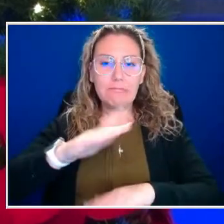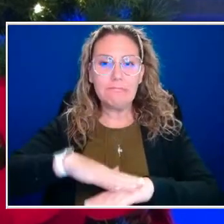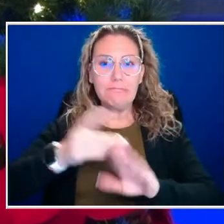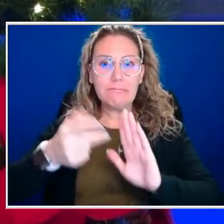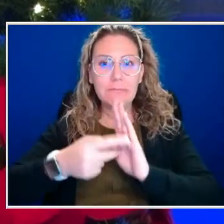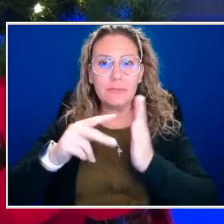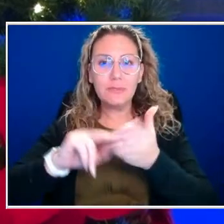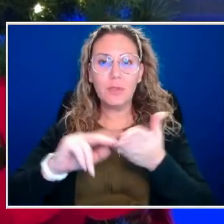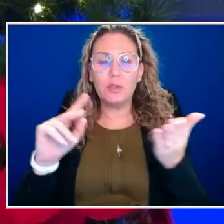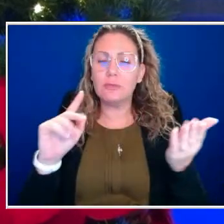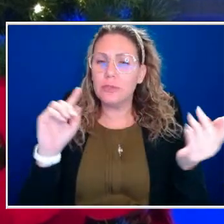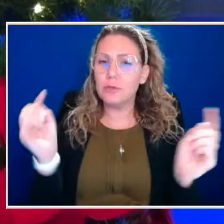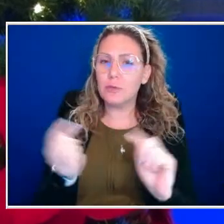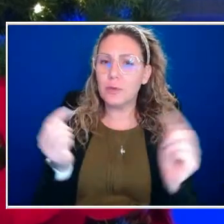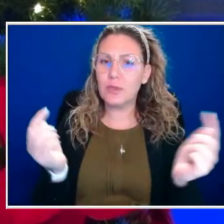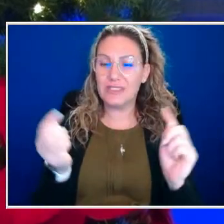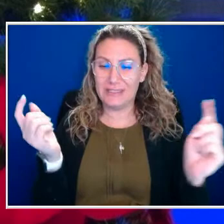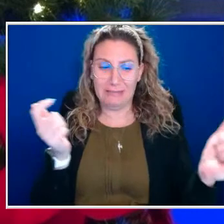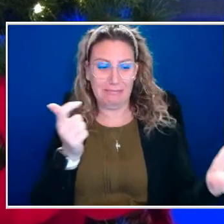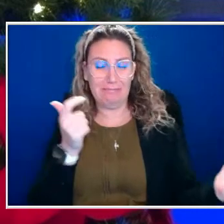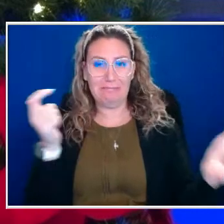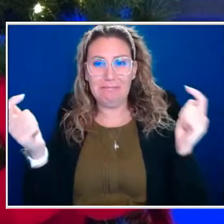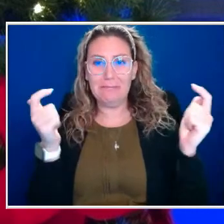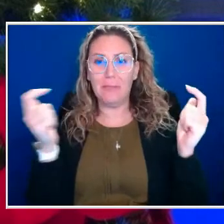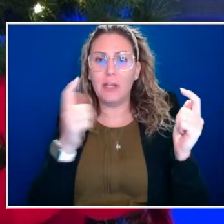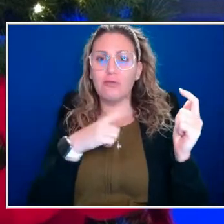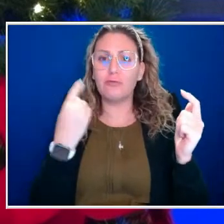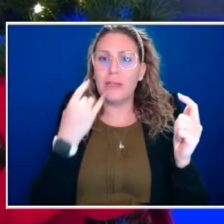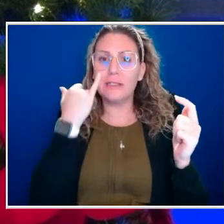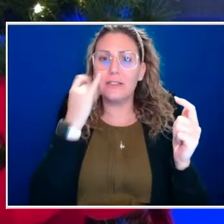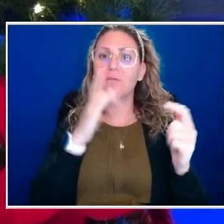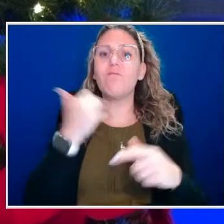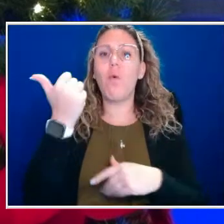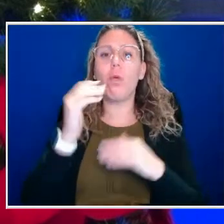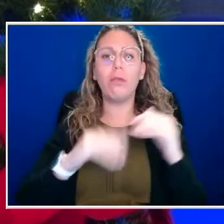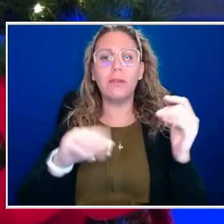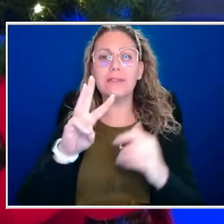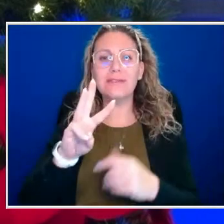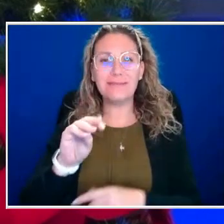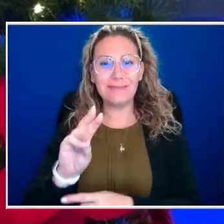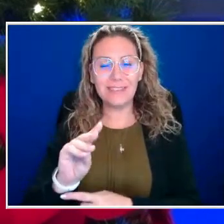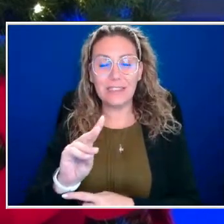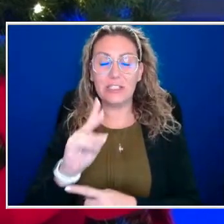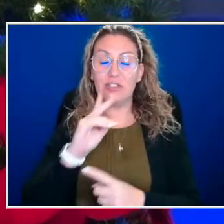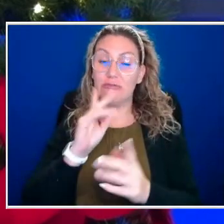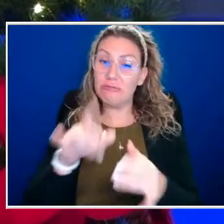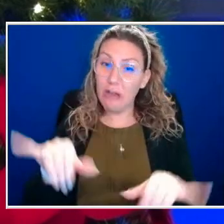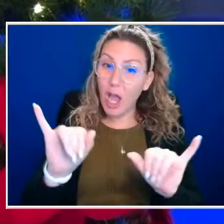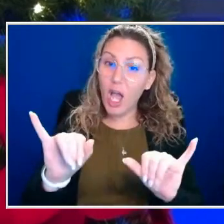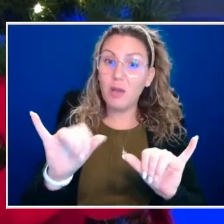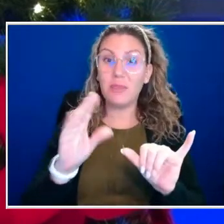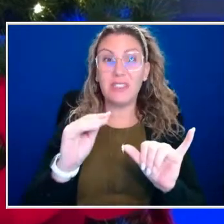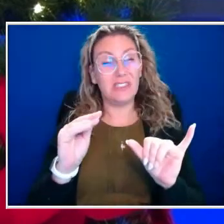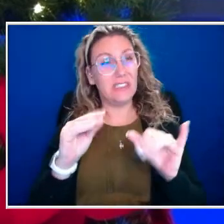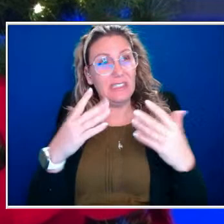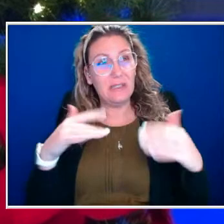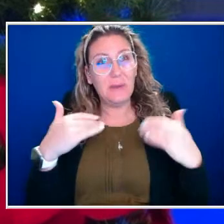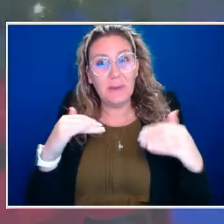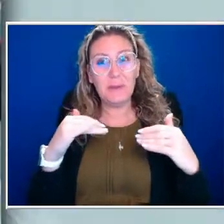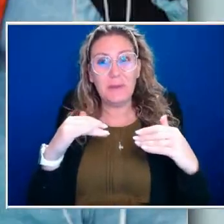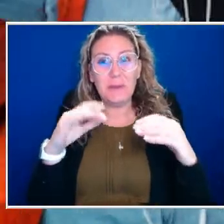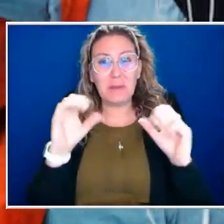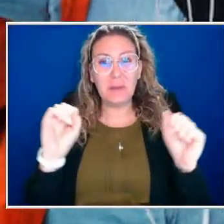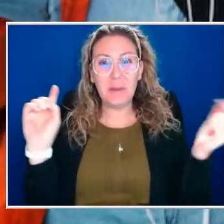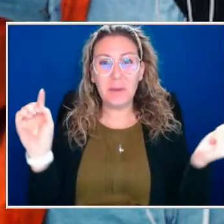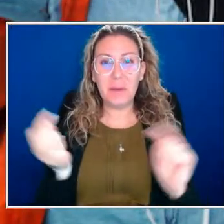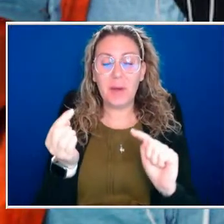risk if you're over the age of 60. Falls are common, they're costly, and most importantly, they are preventable. So